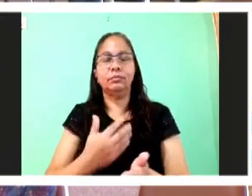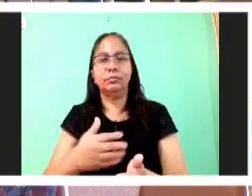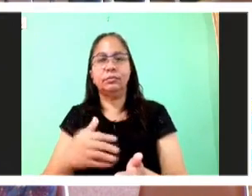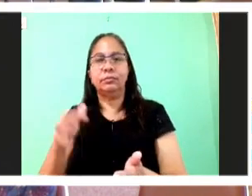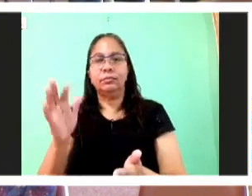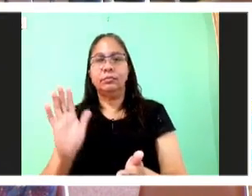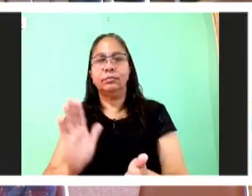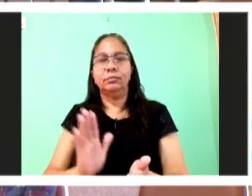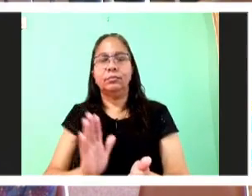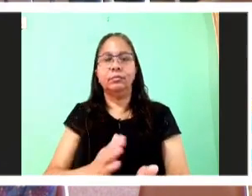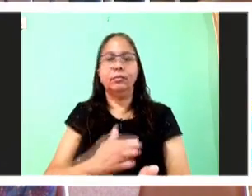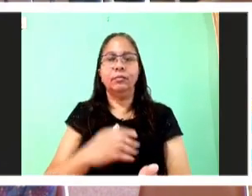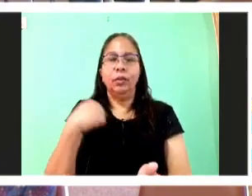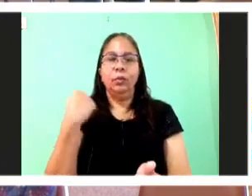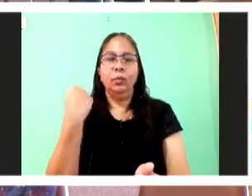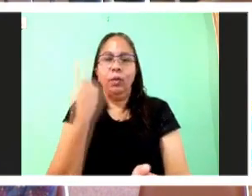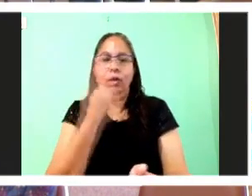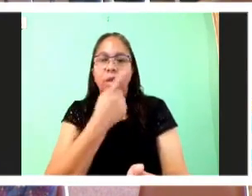We,